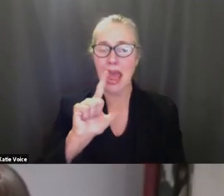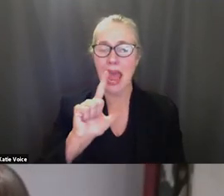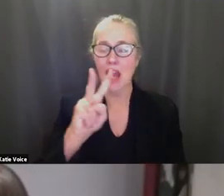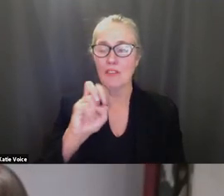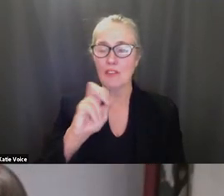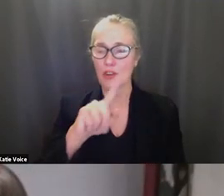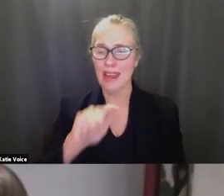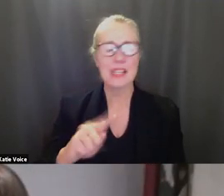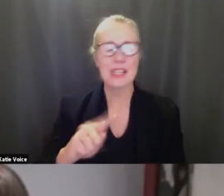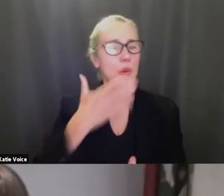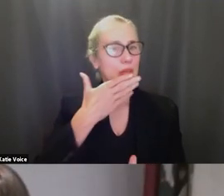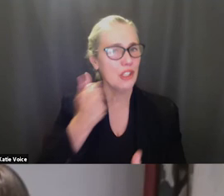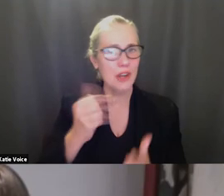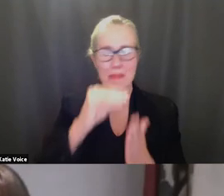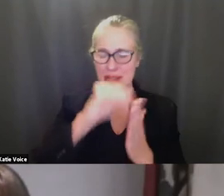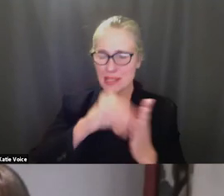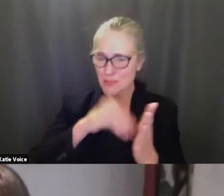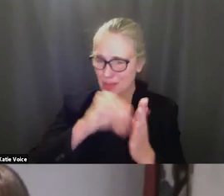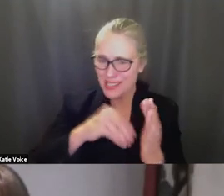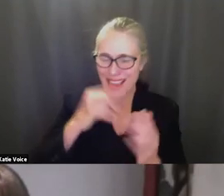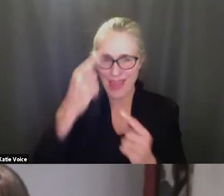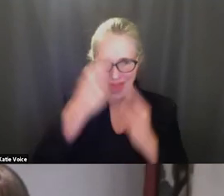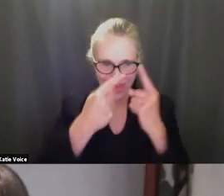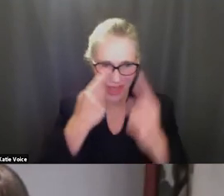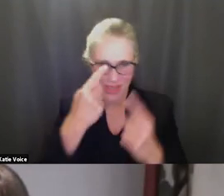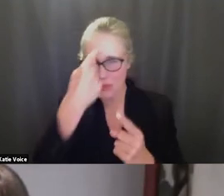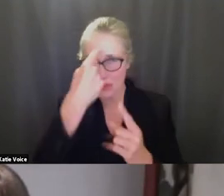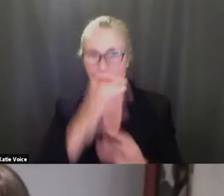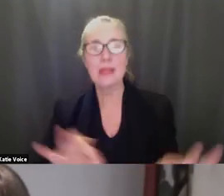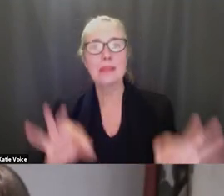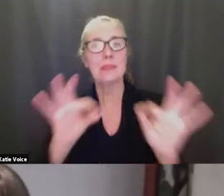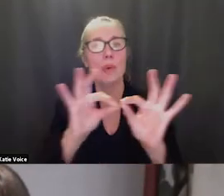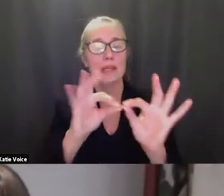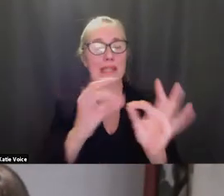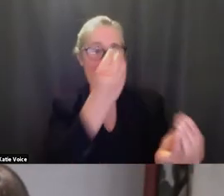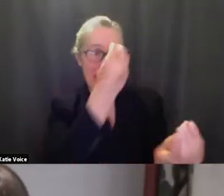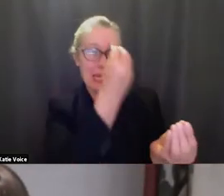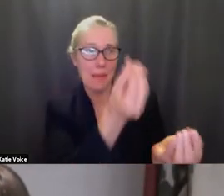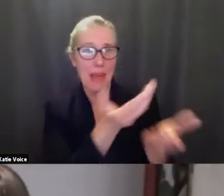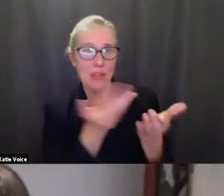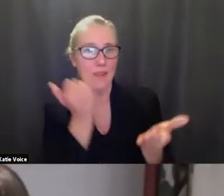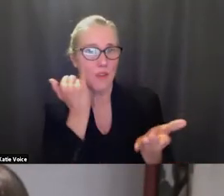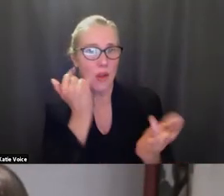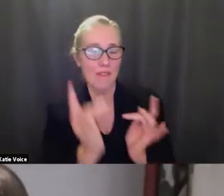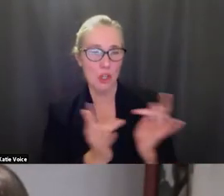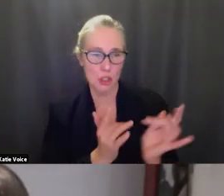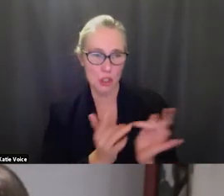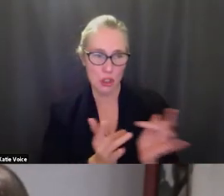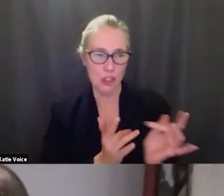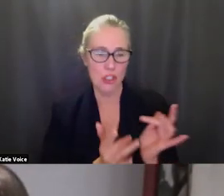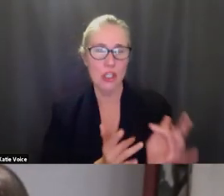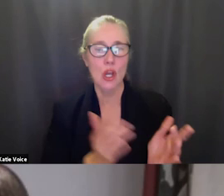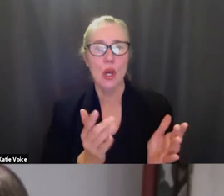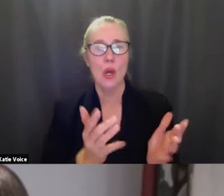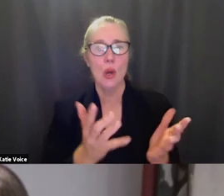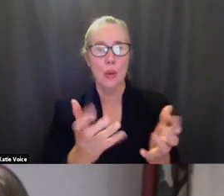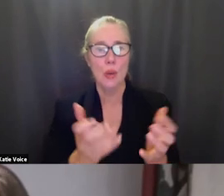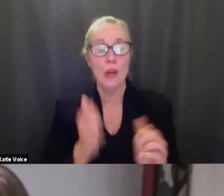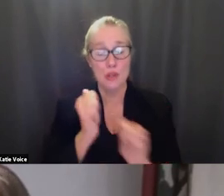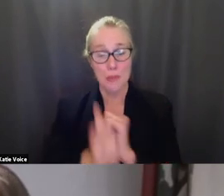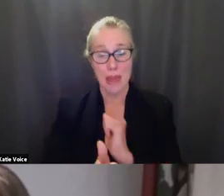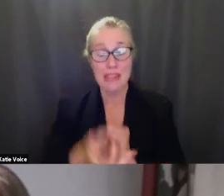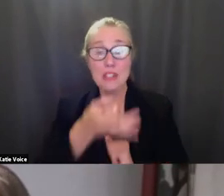thoughts as we thought were important for us um and please get back to us if you have any concerns about it we would like to pass it very soon in the